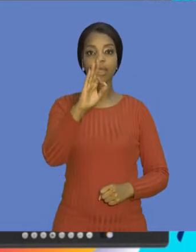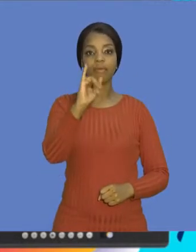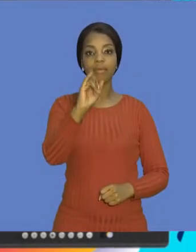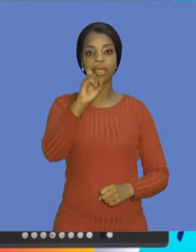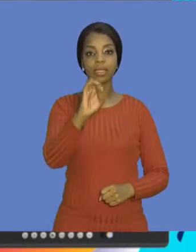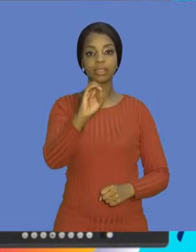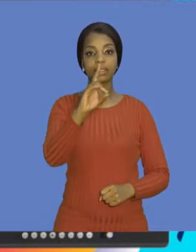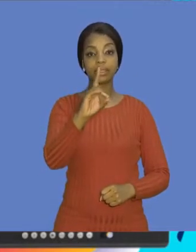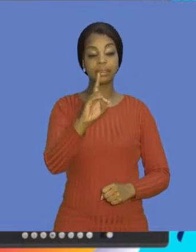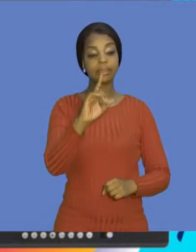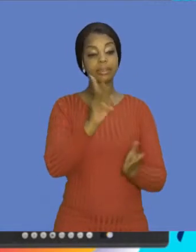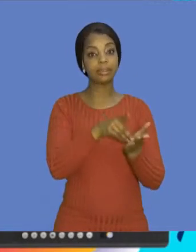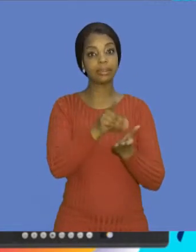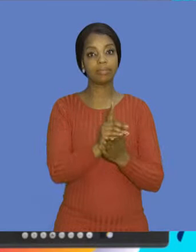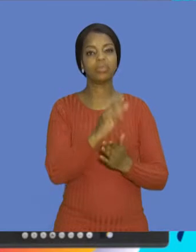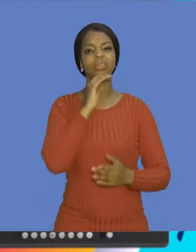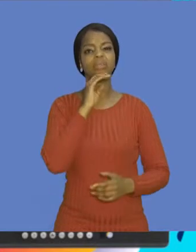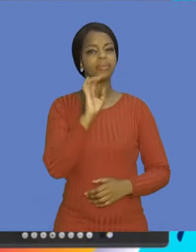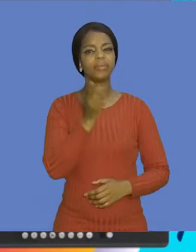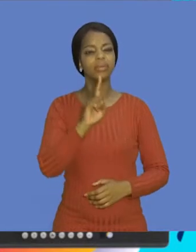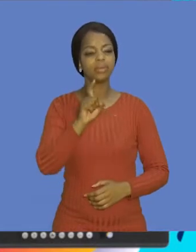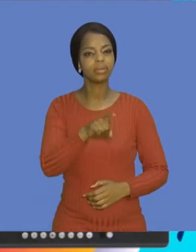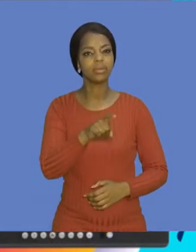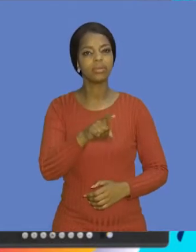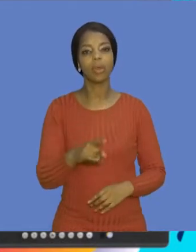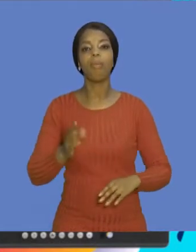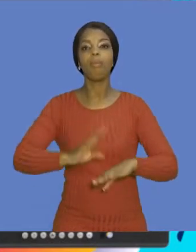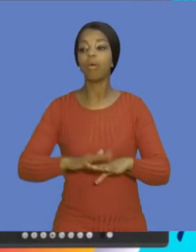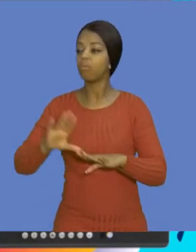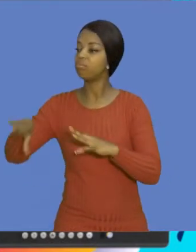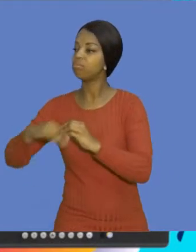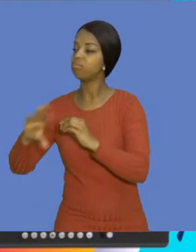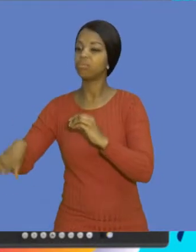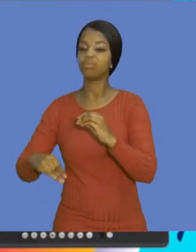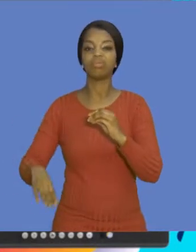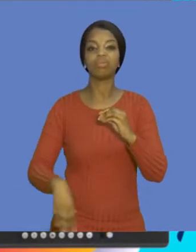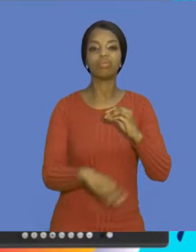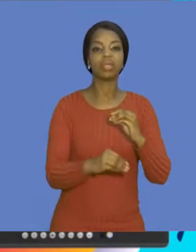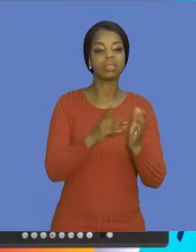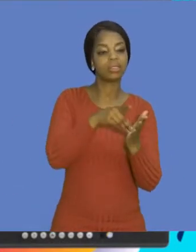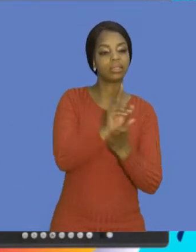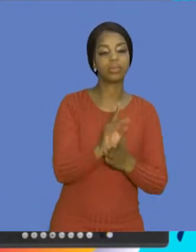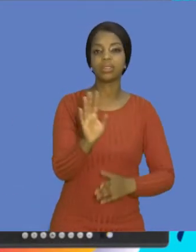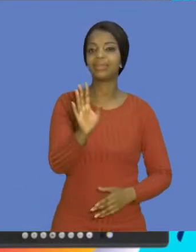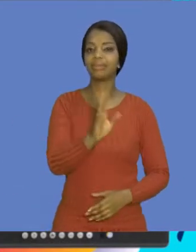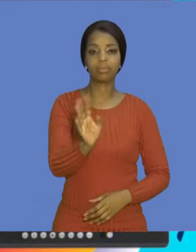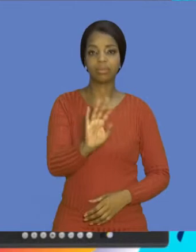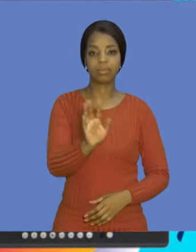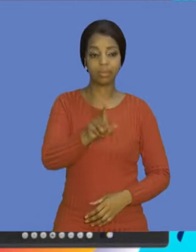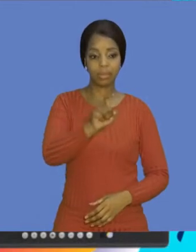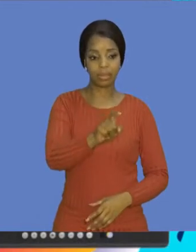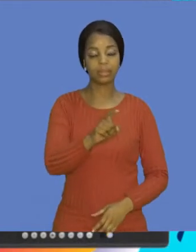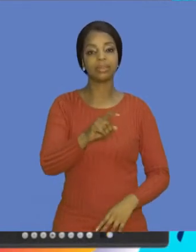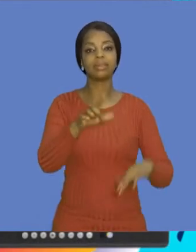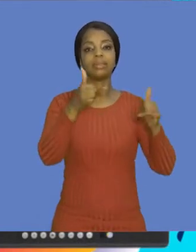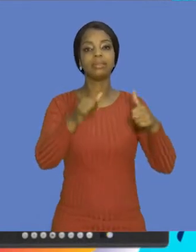means that there is no additional deposits that Busi will be making into this bank, in this account.